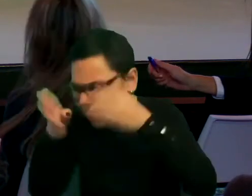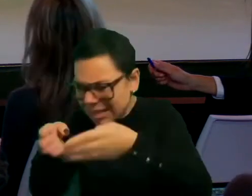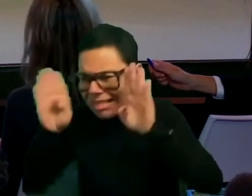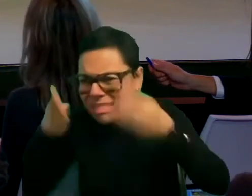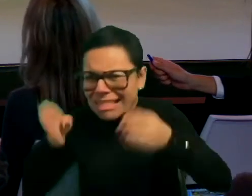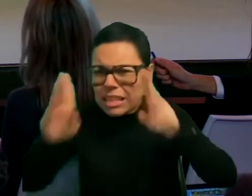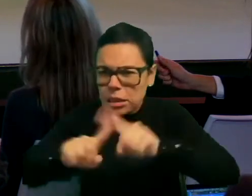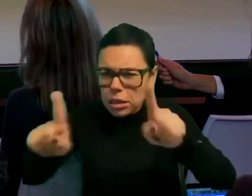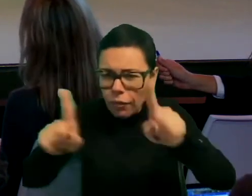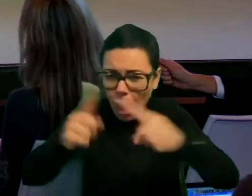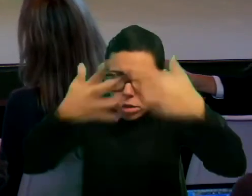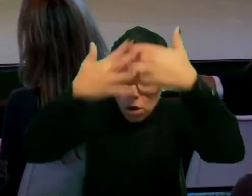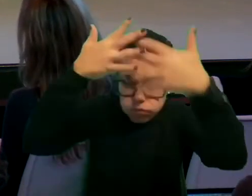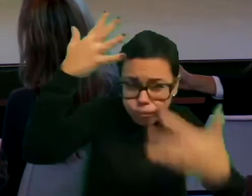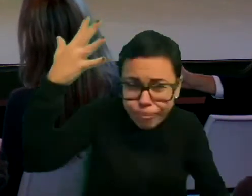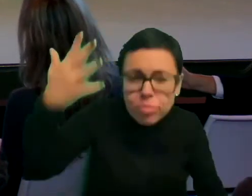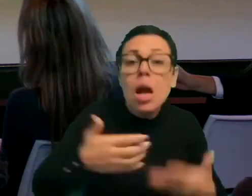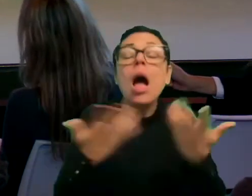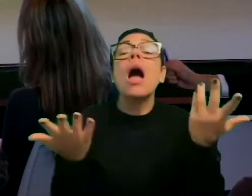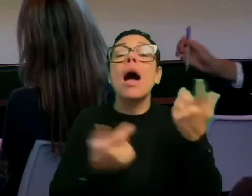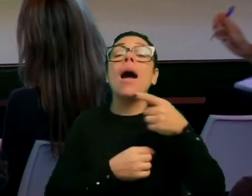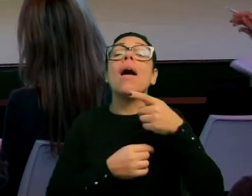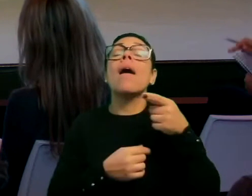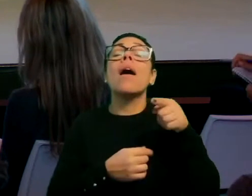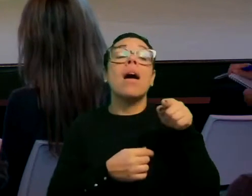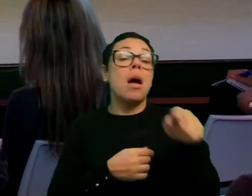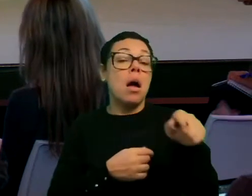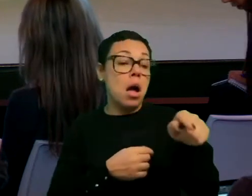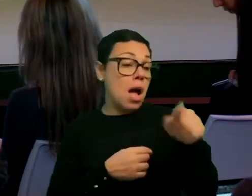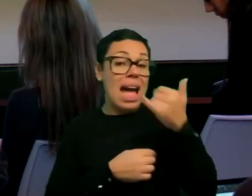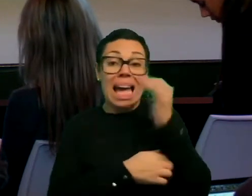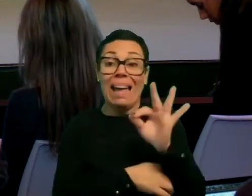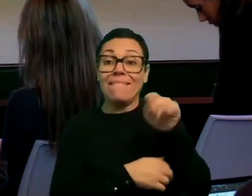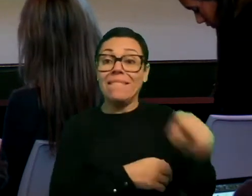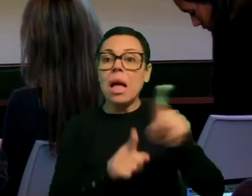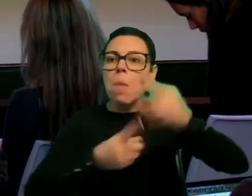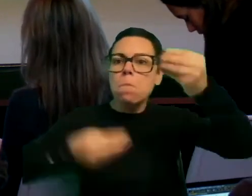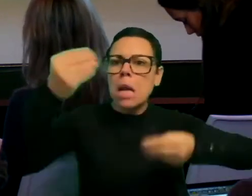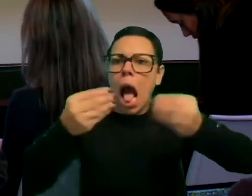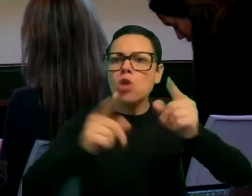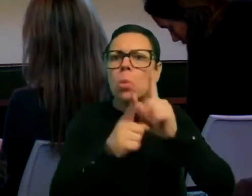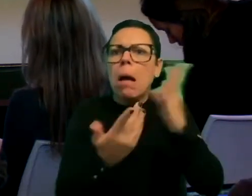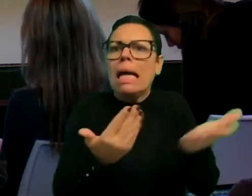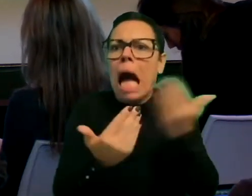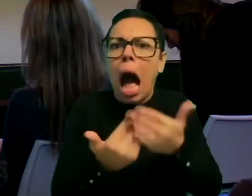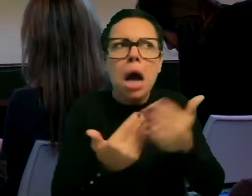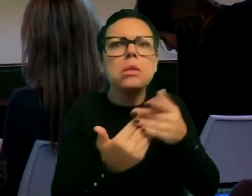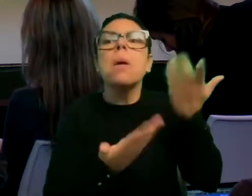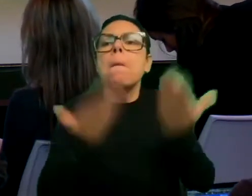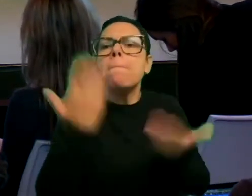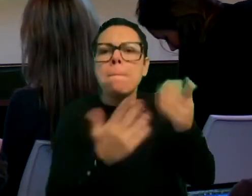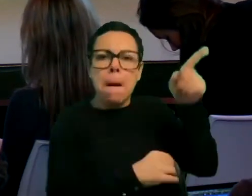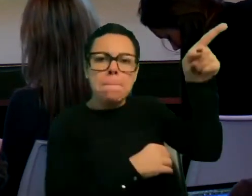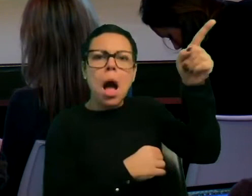simpler so that also smaller companies who are not owned by 50-year-old white men, but also younger people, women, people of color, that they can